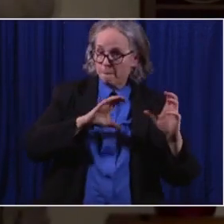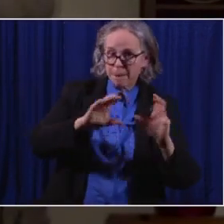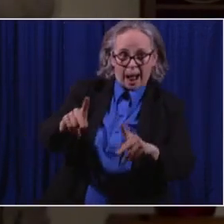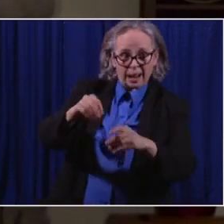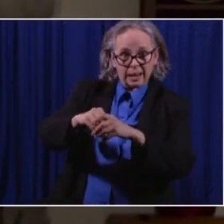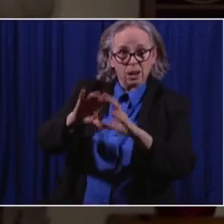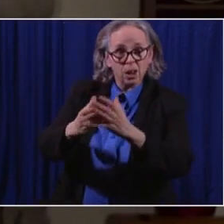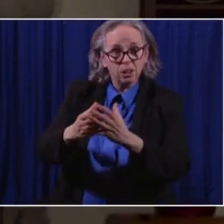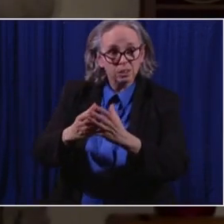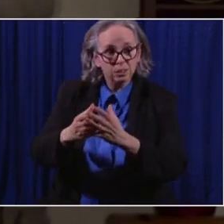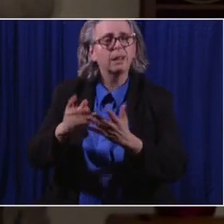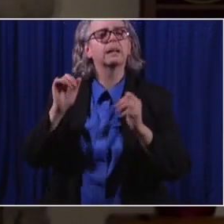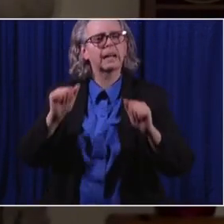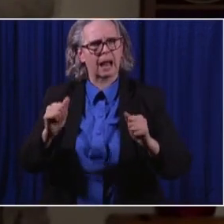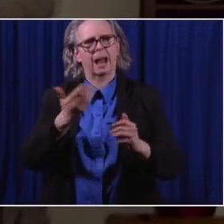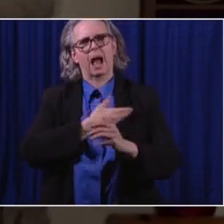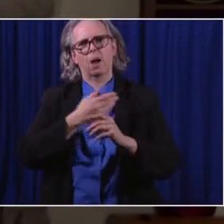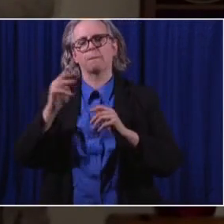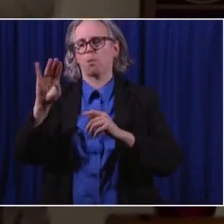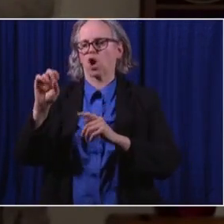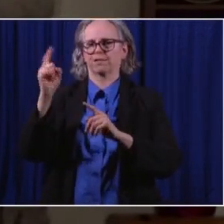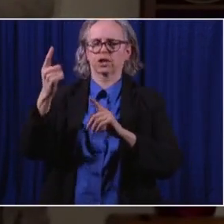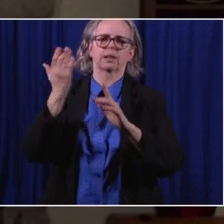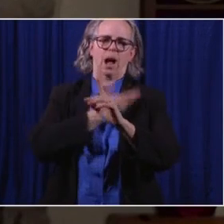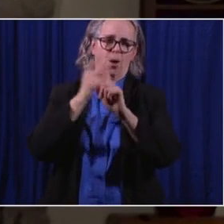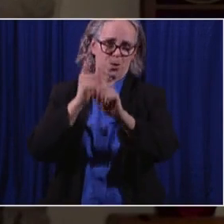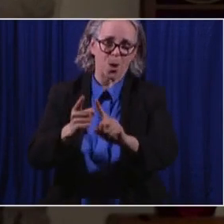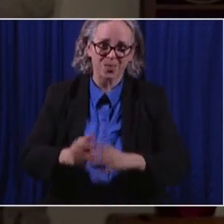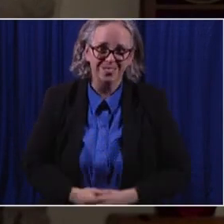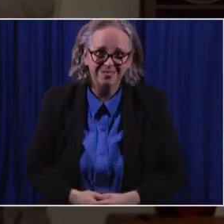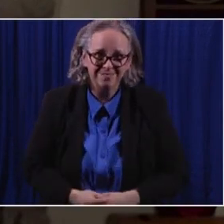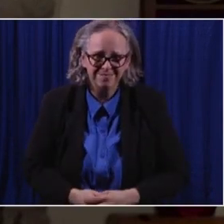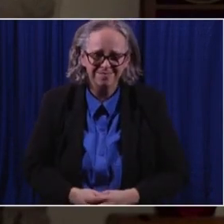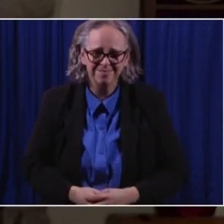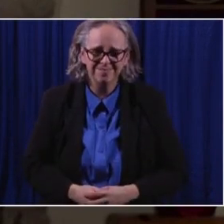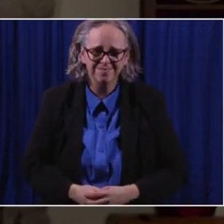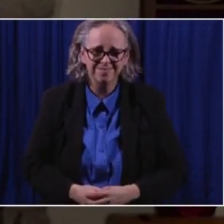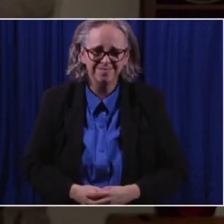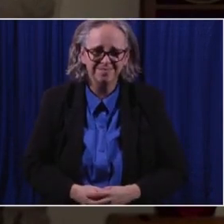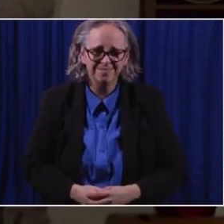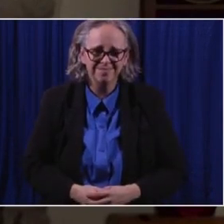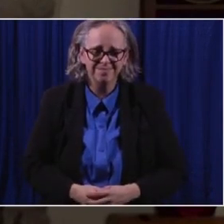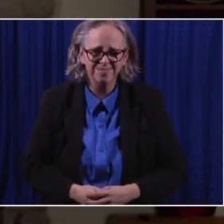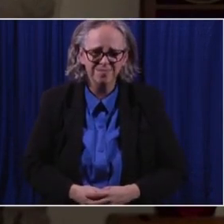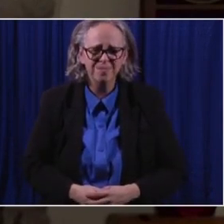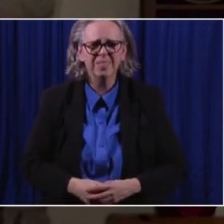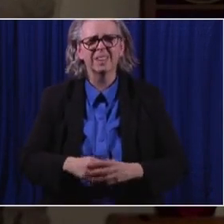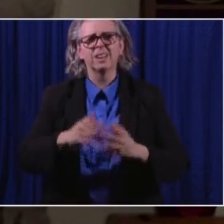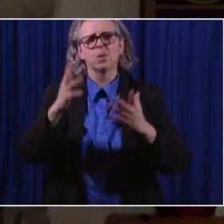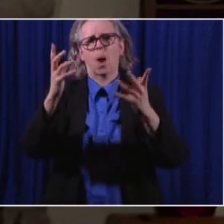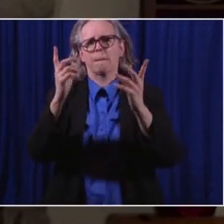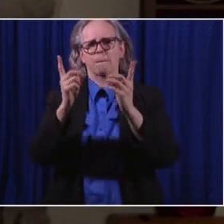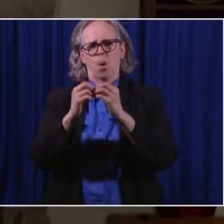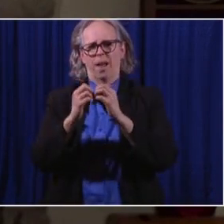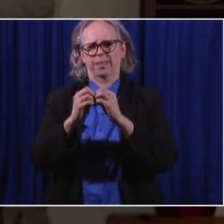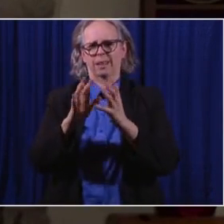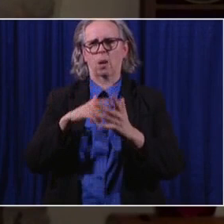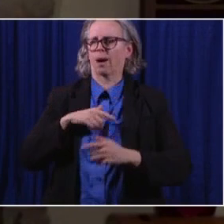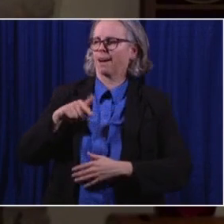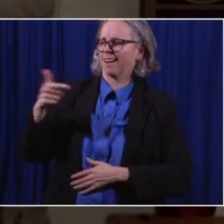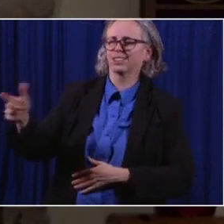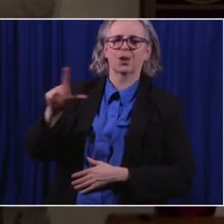Let me mention one more thing before I turn it over to the Lieutenant Governor. And I mentioned